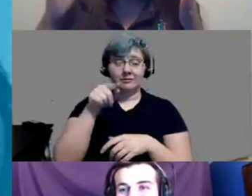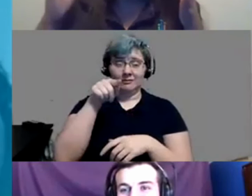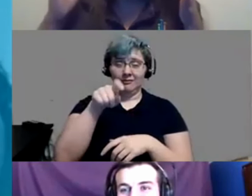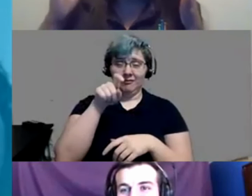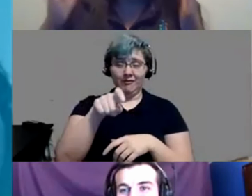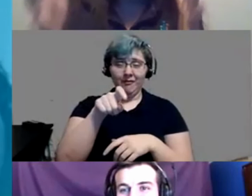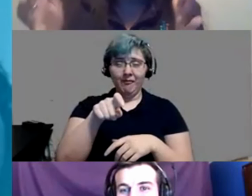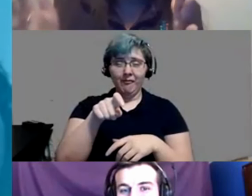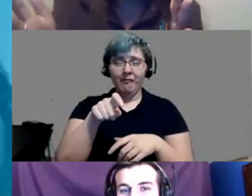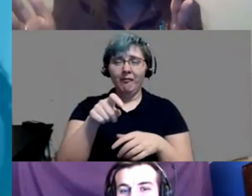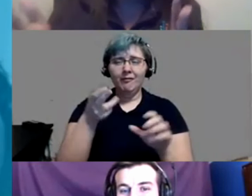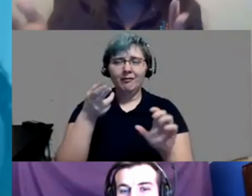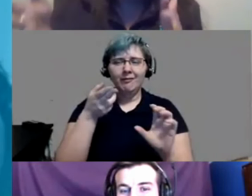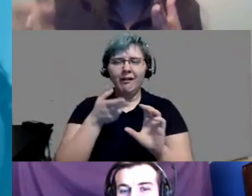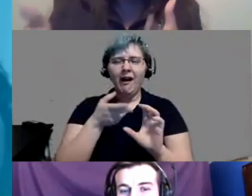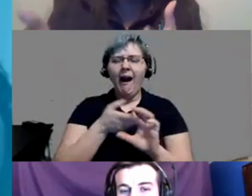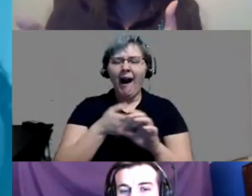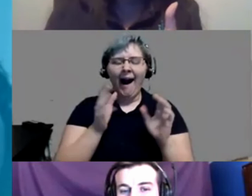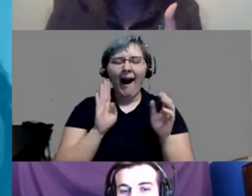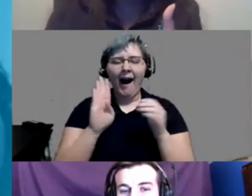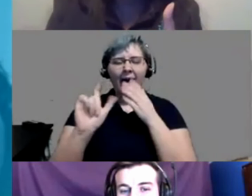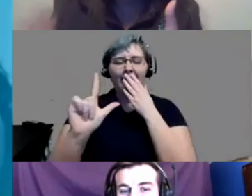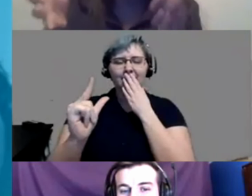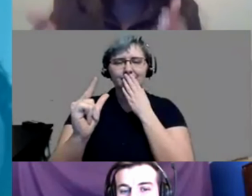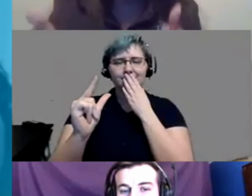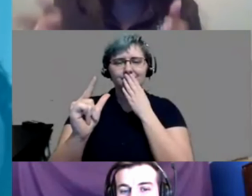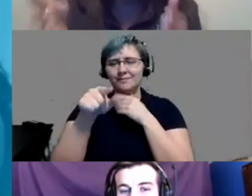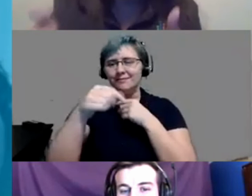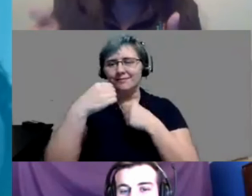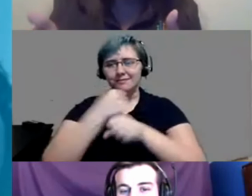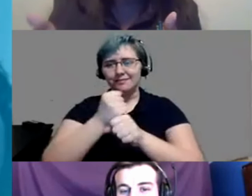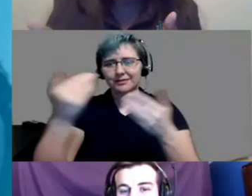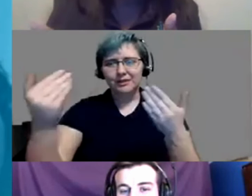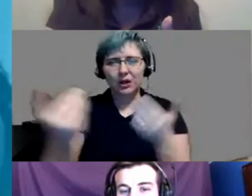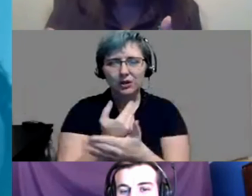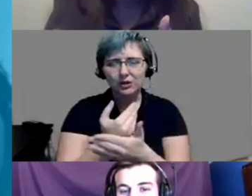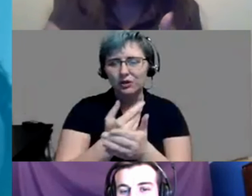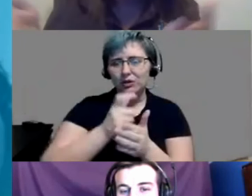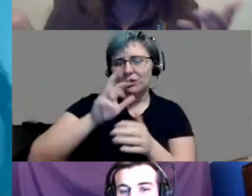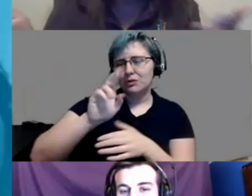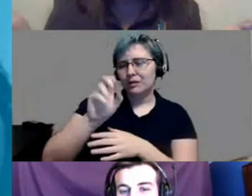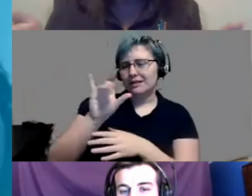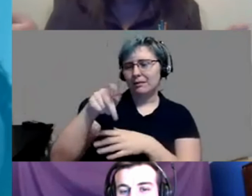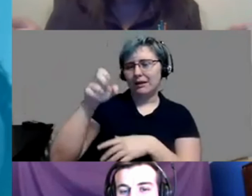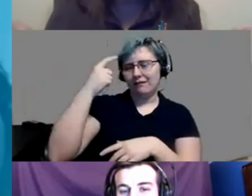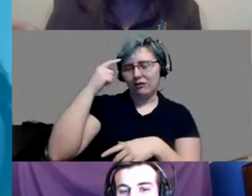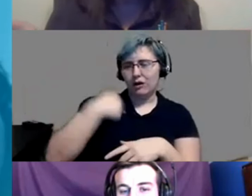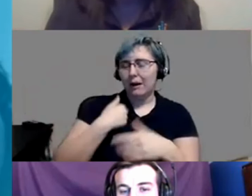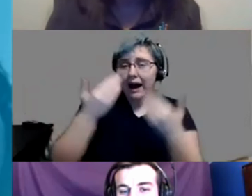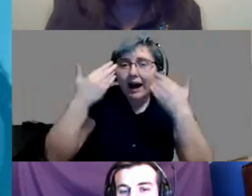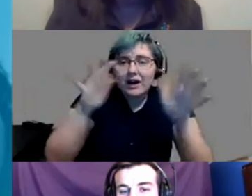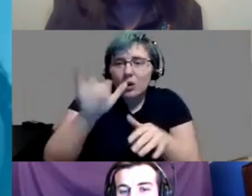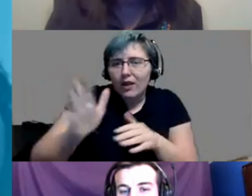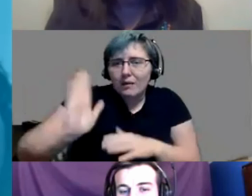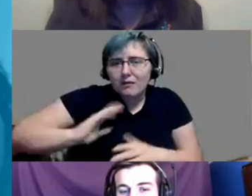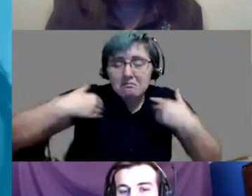be on my blog because you just created a new recipe. I mean, I didn't even know that